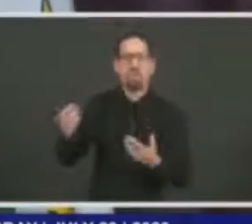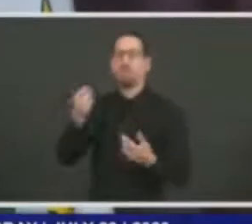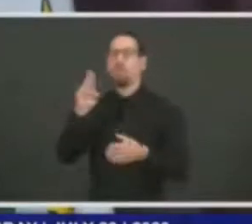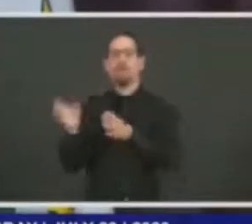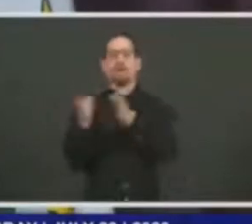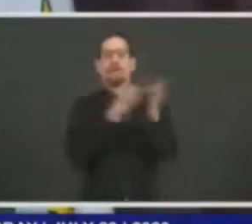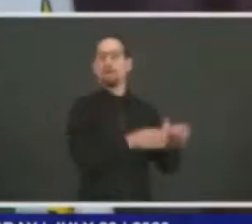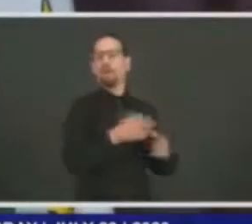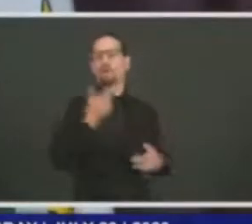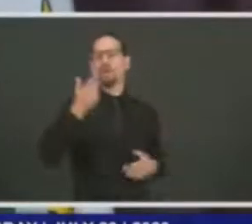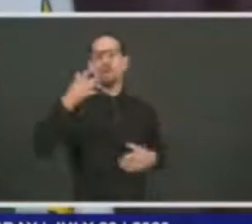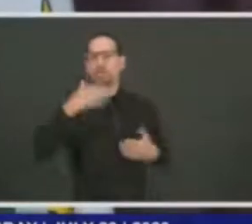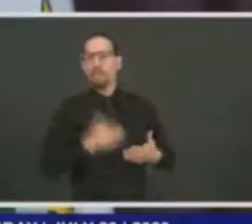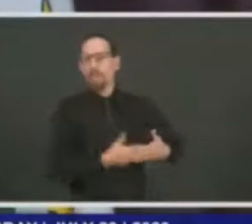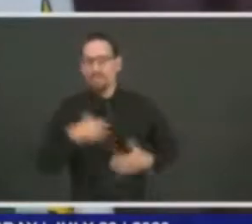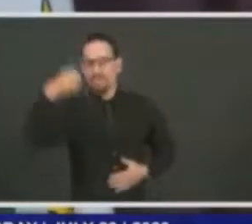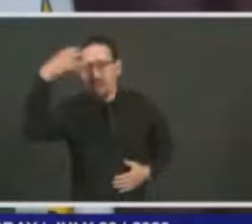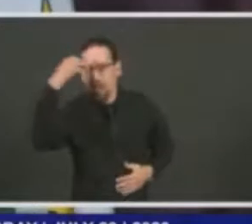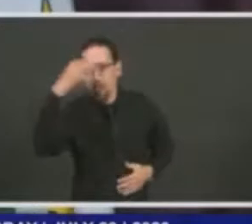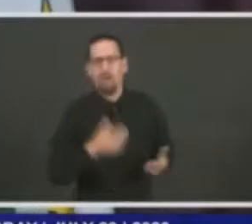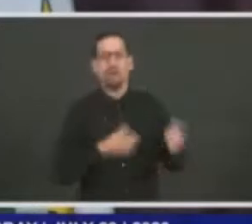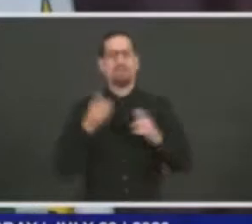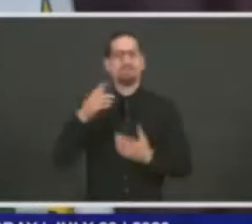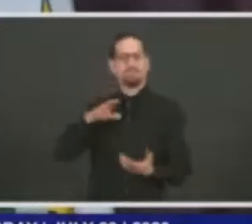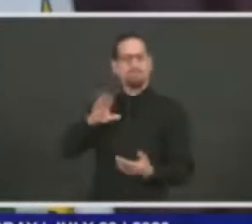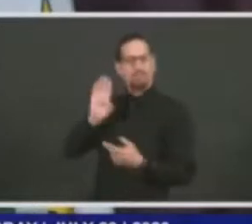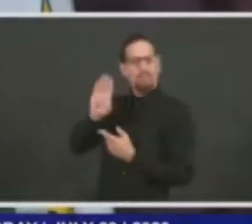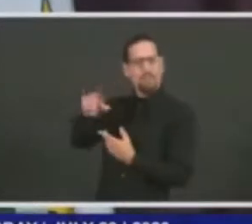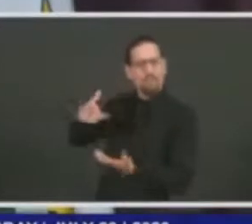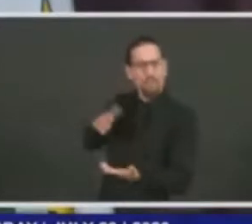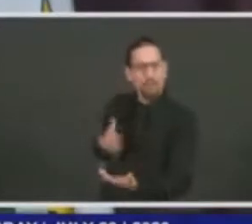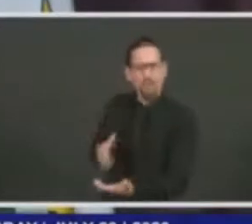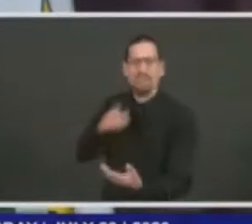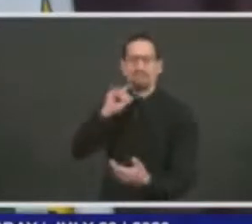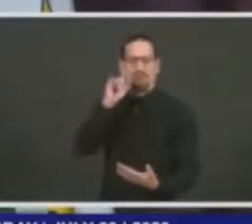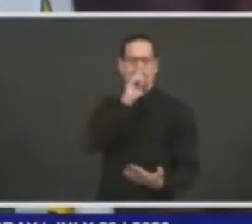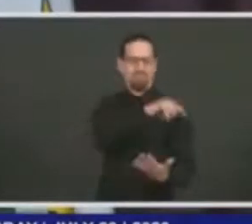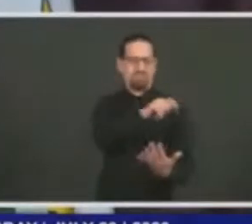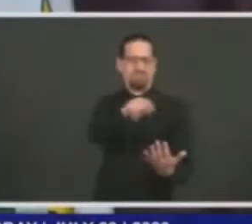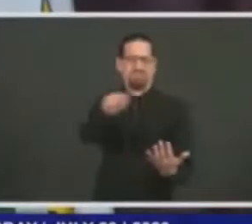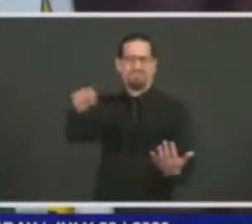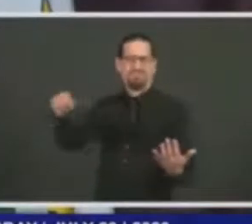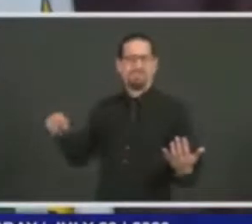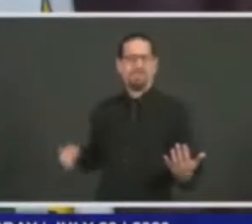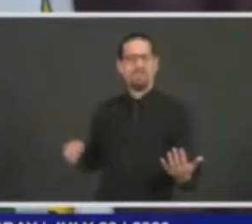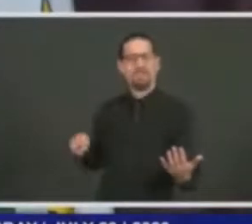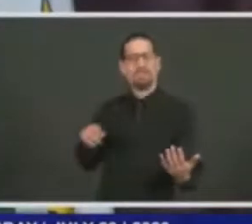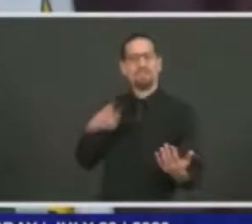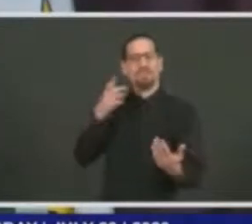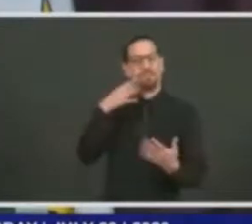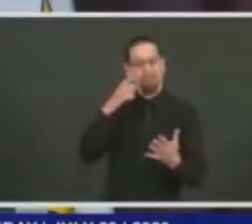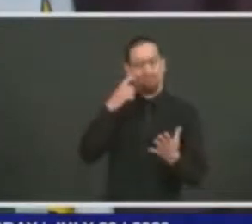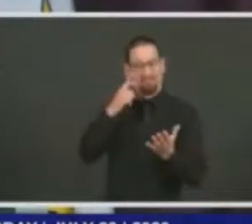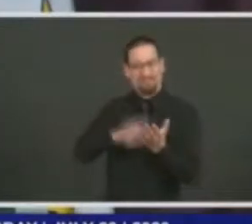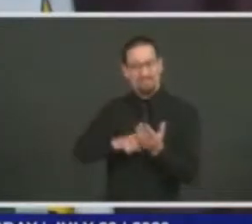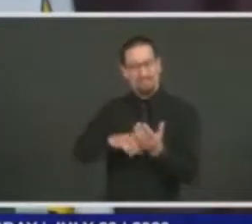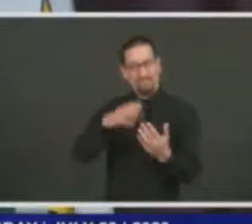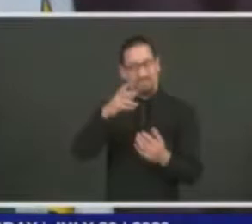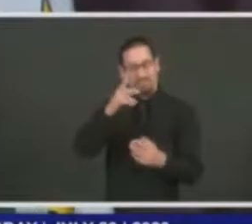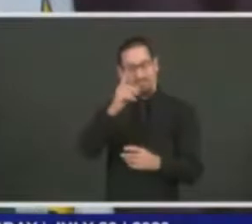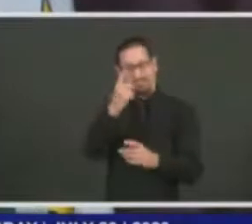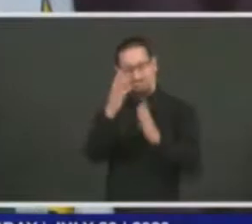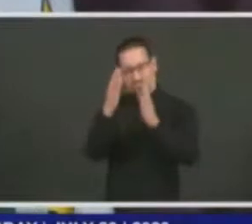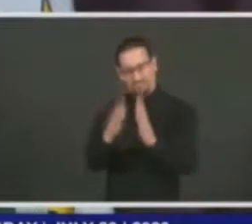baseball team's win in a backyard, a barbecue. Sometimes we're finding 7 to 10 positive cases for each